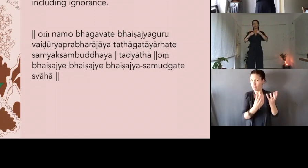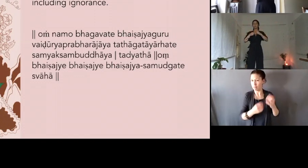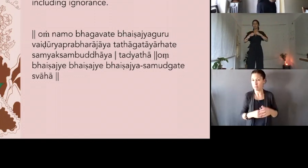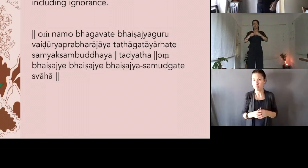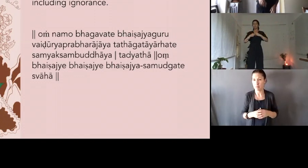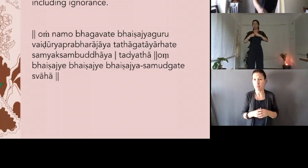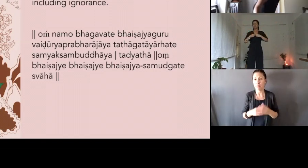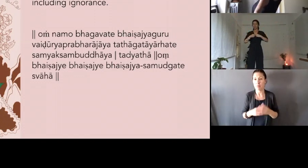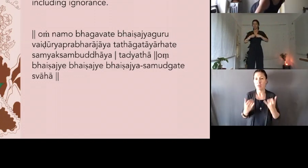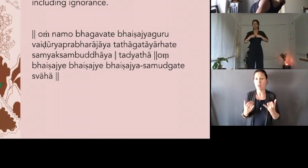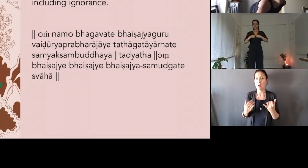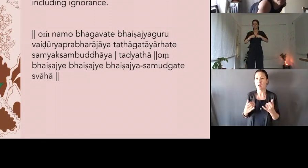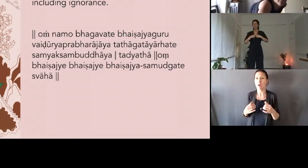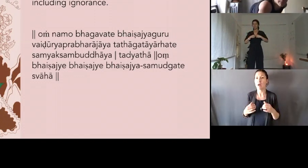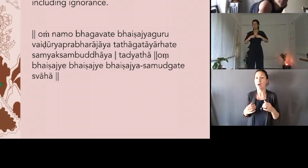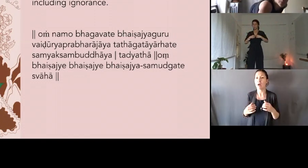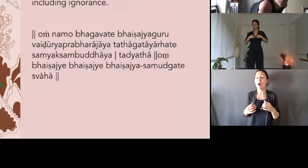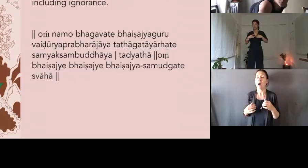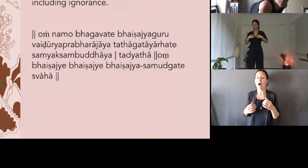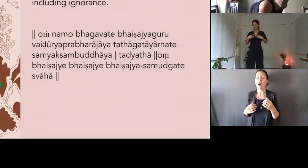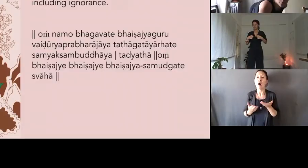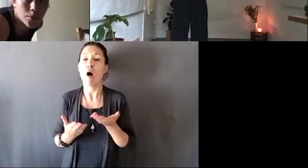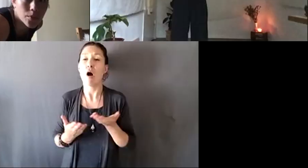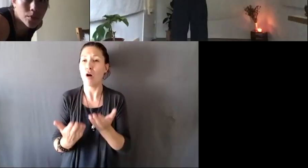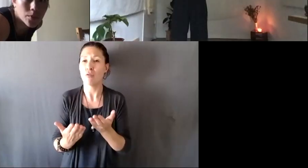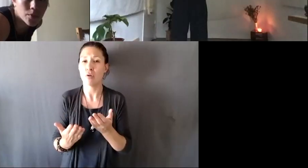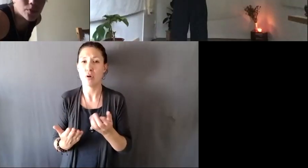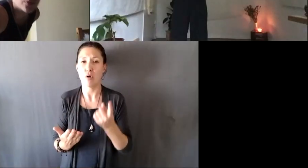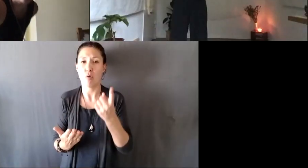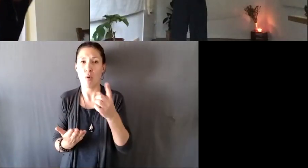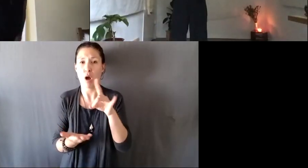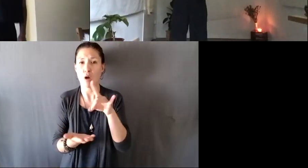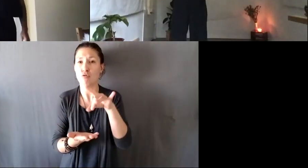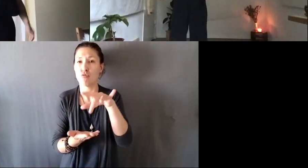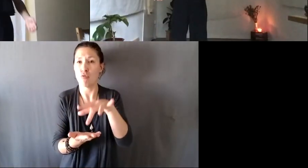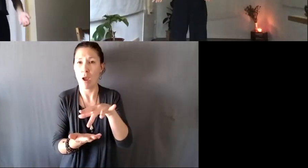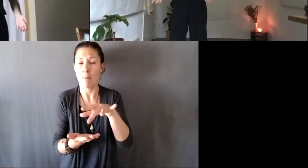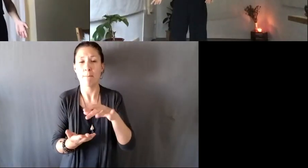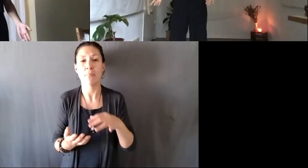And one drop of our essence to the earth realm.